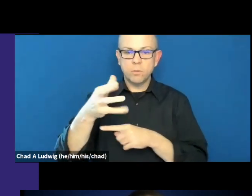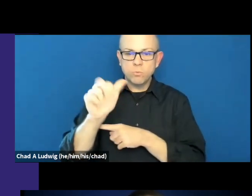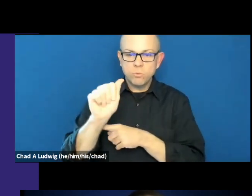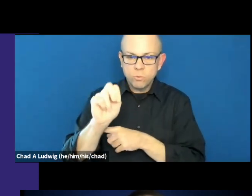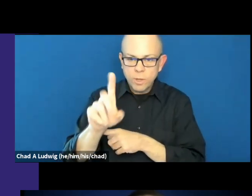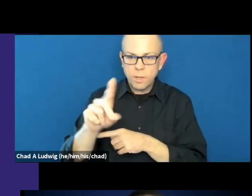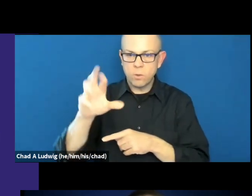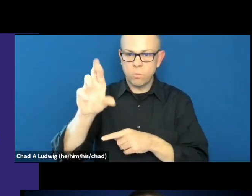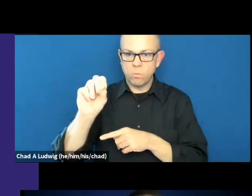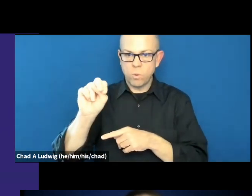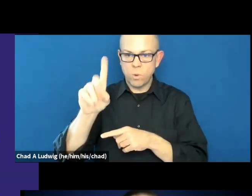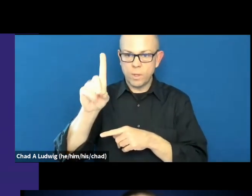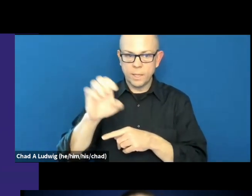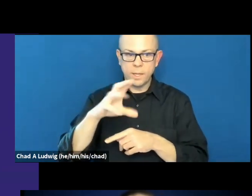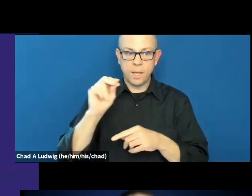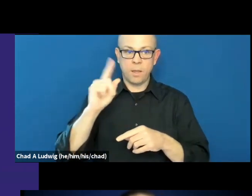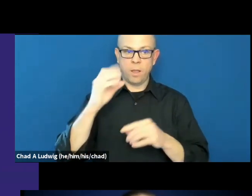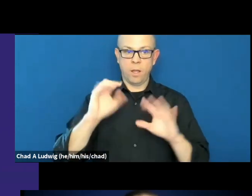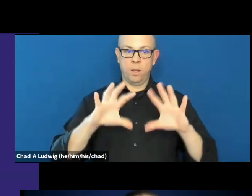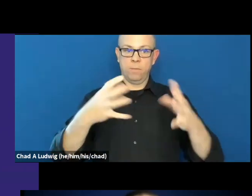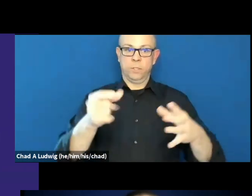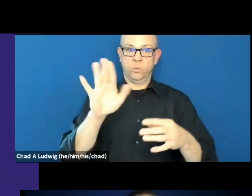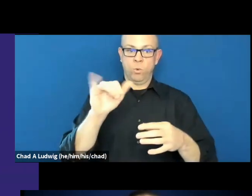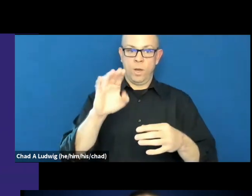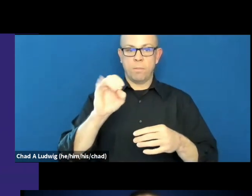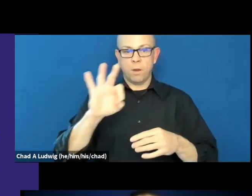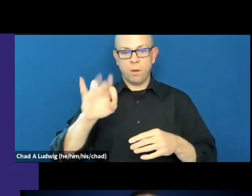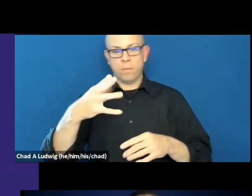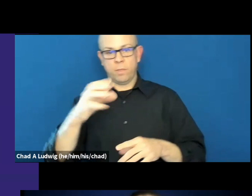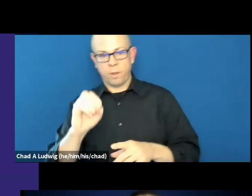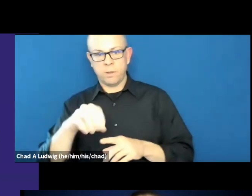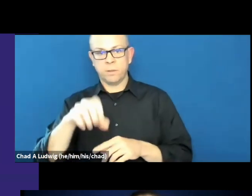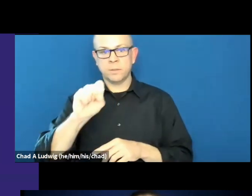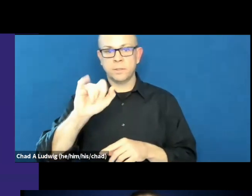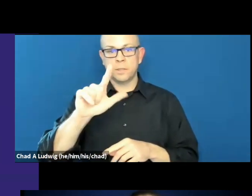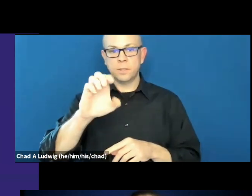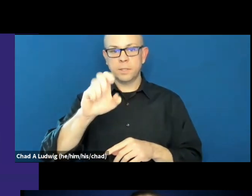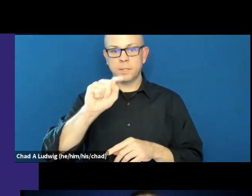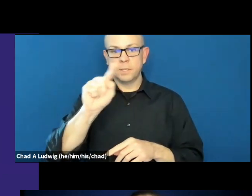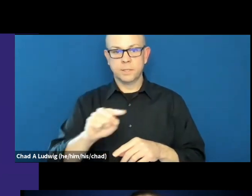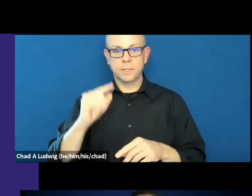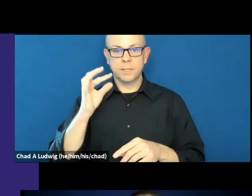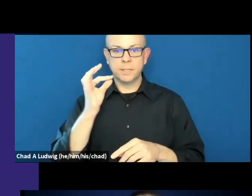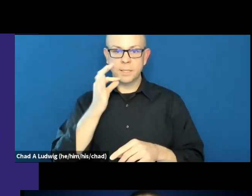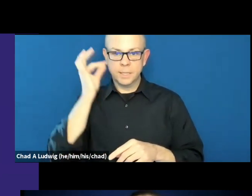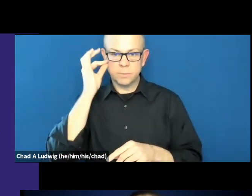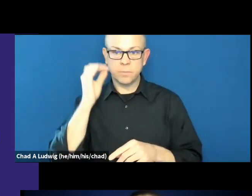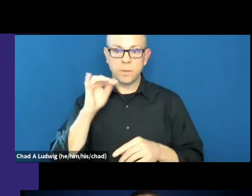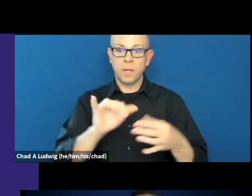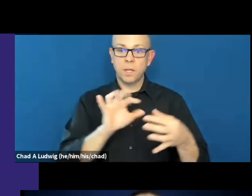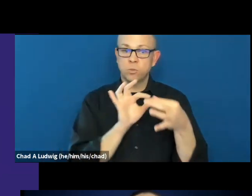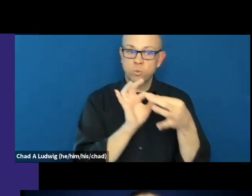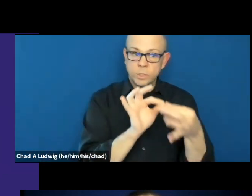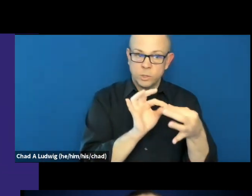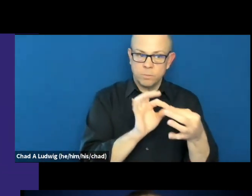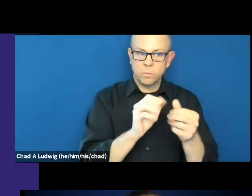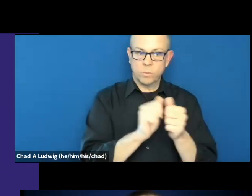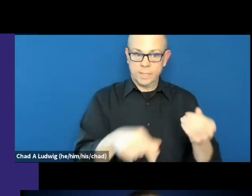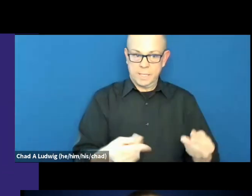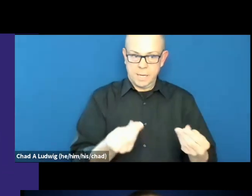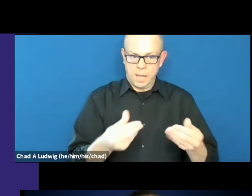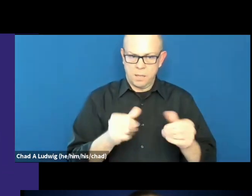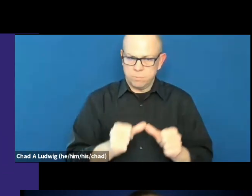by the Confederated Tribes of the Grand Ronde and the Confederated Tribes of the Siletz Indians,